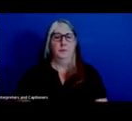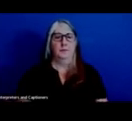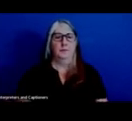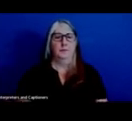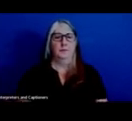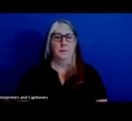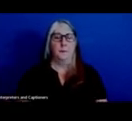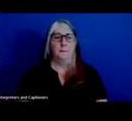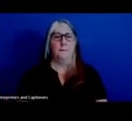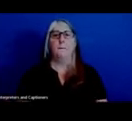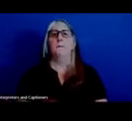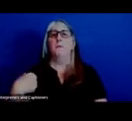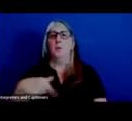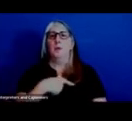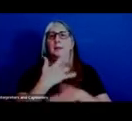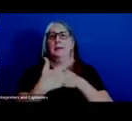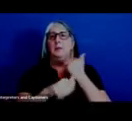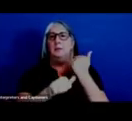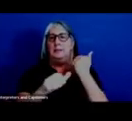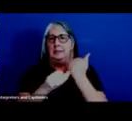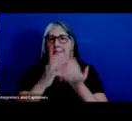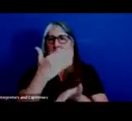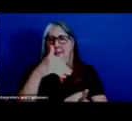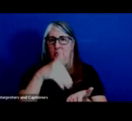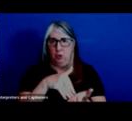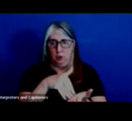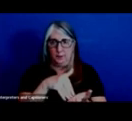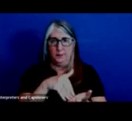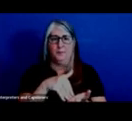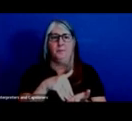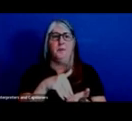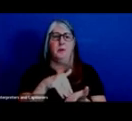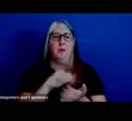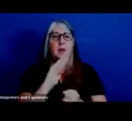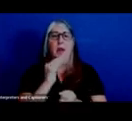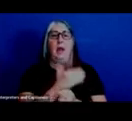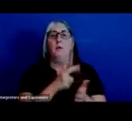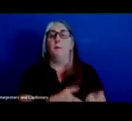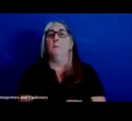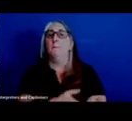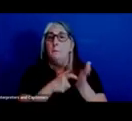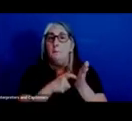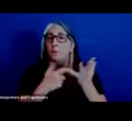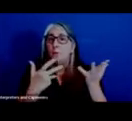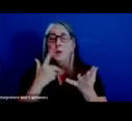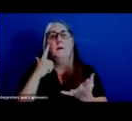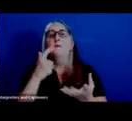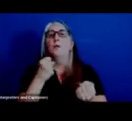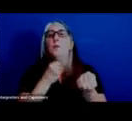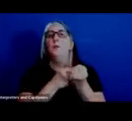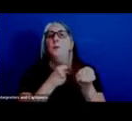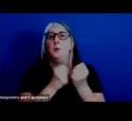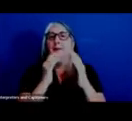We, as a technical assistance center, our mandate is to promote